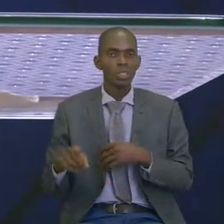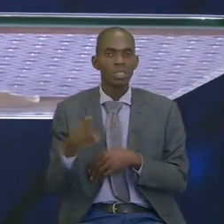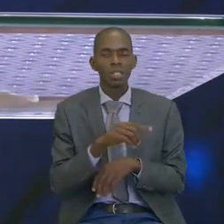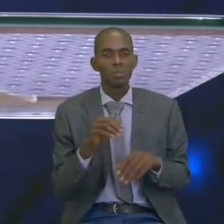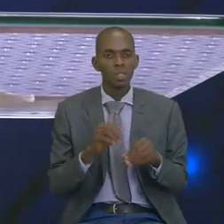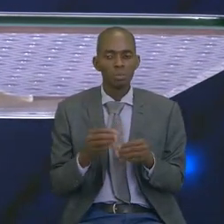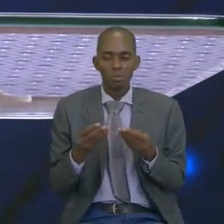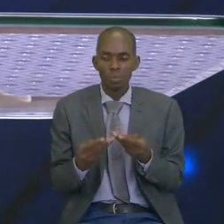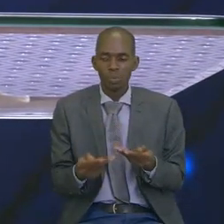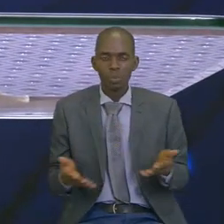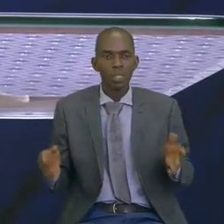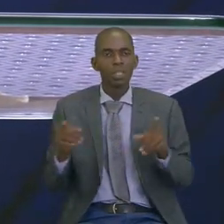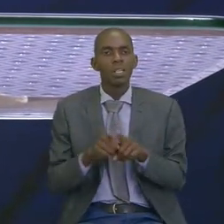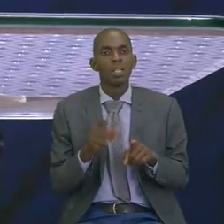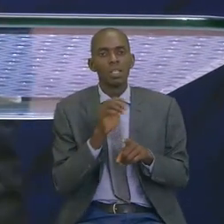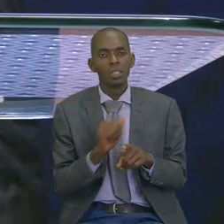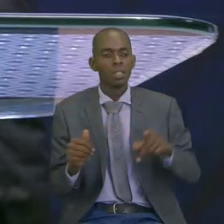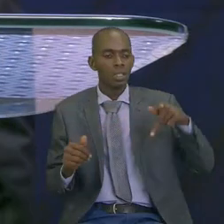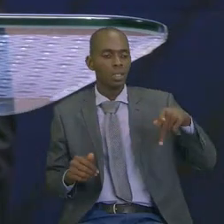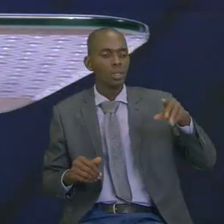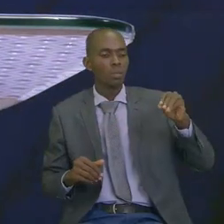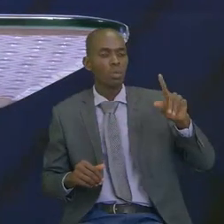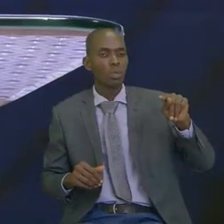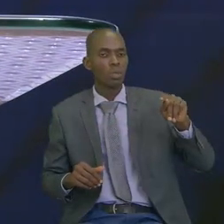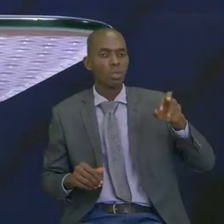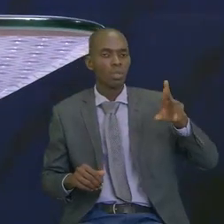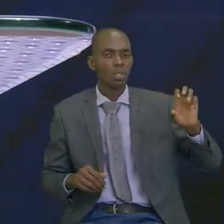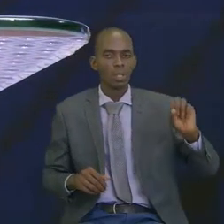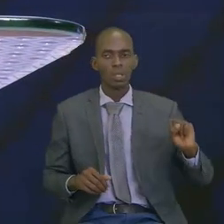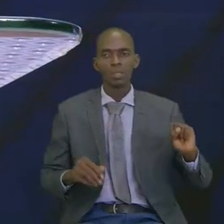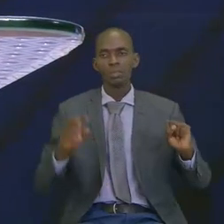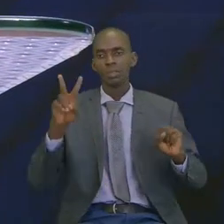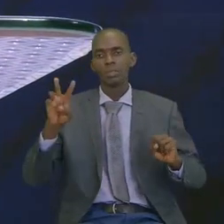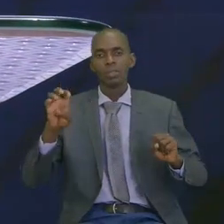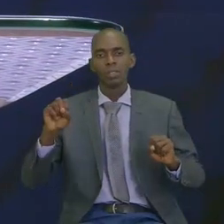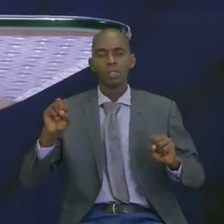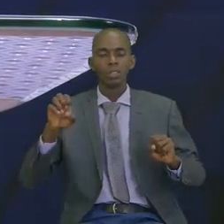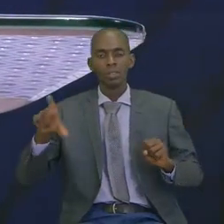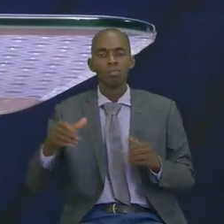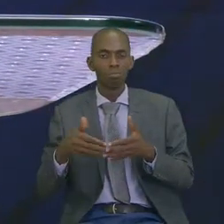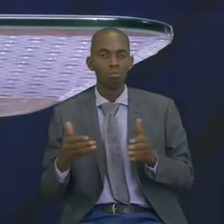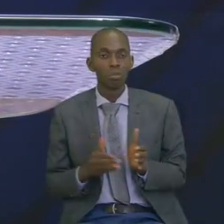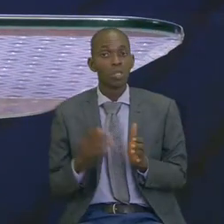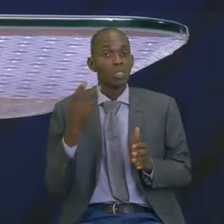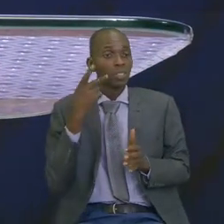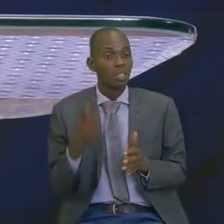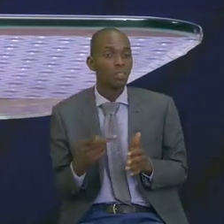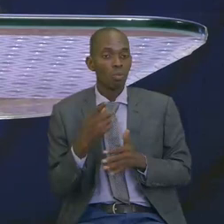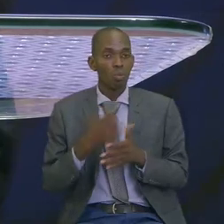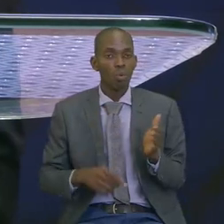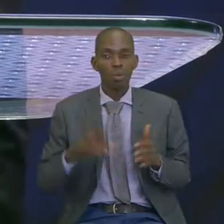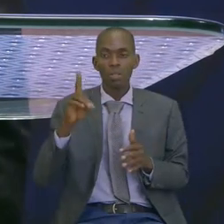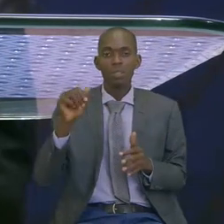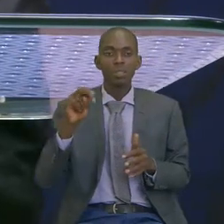pieces like a potter's vessel. The same thing, just a different picture. Daniel reveals that that stone